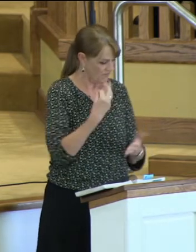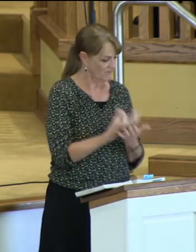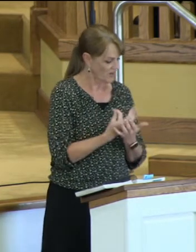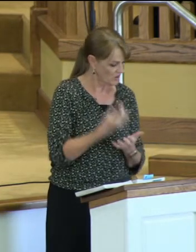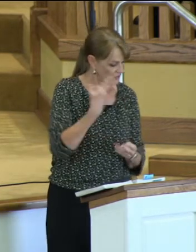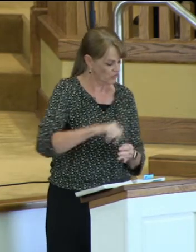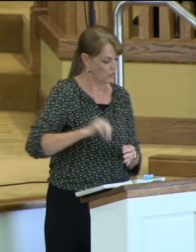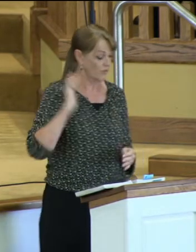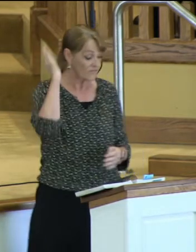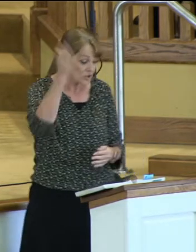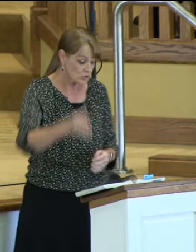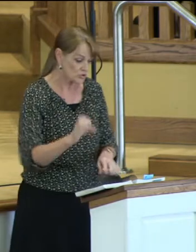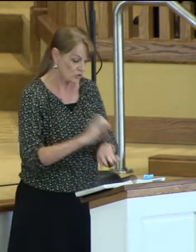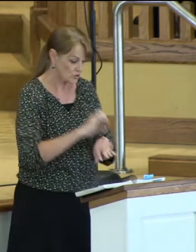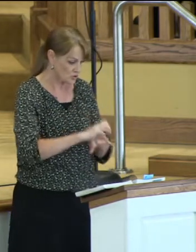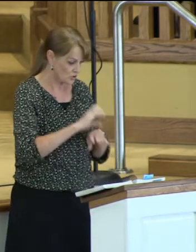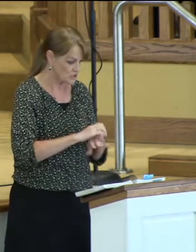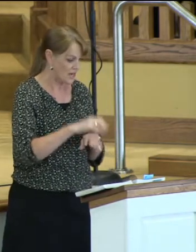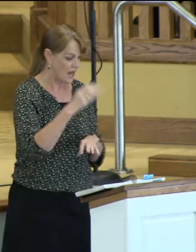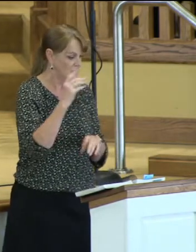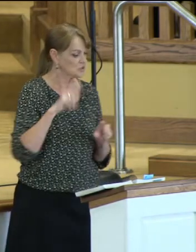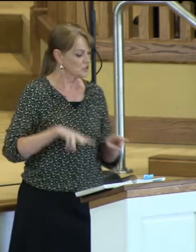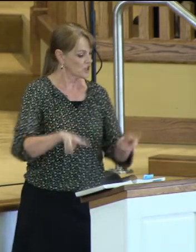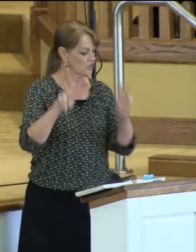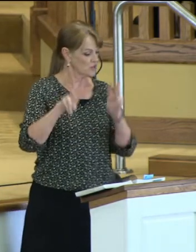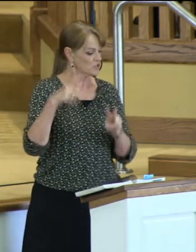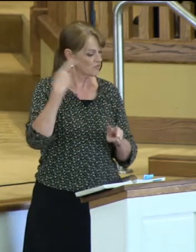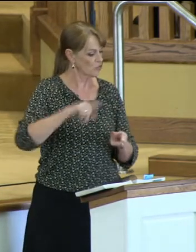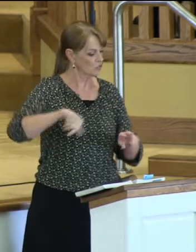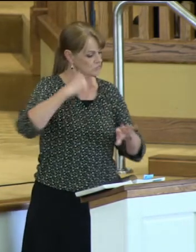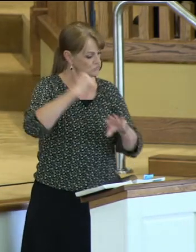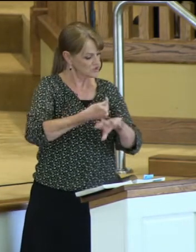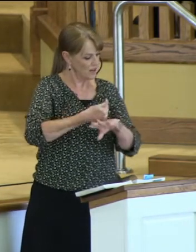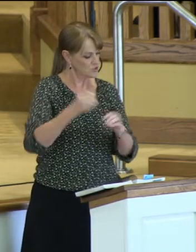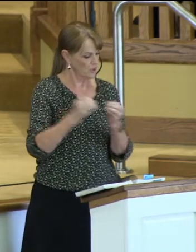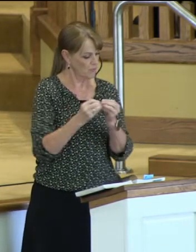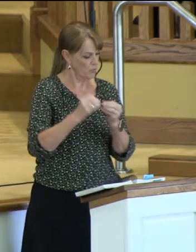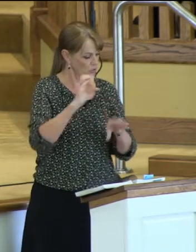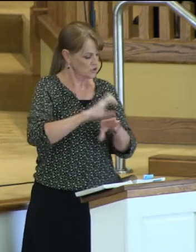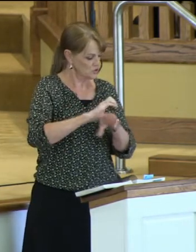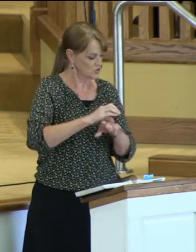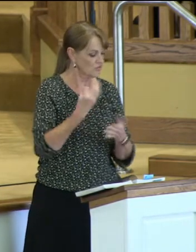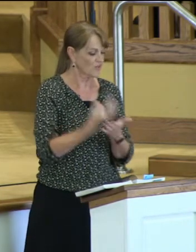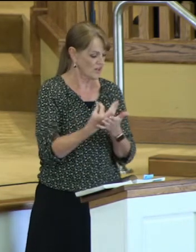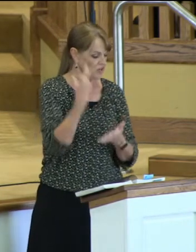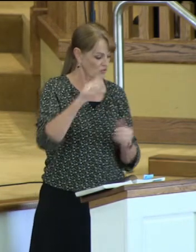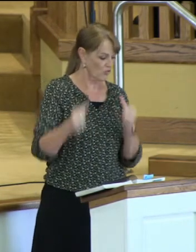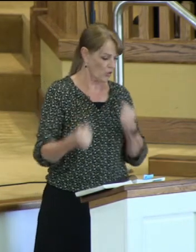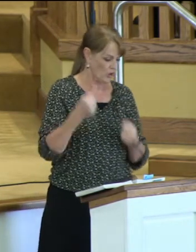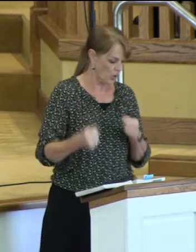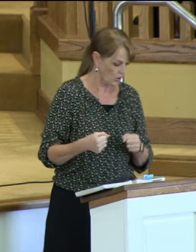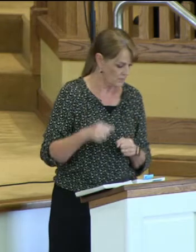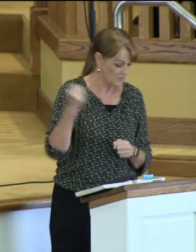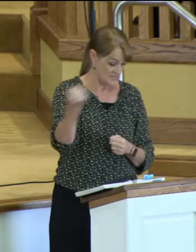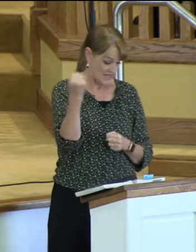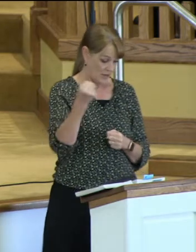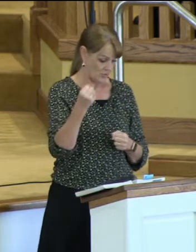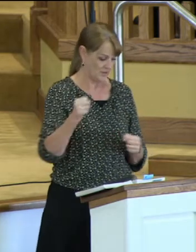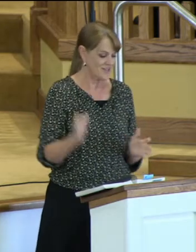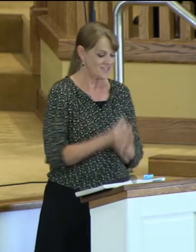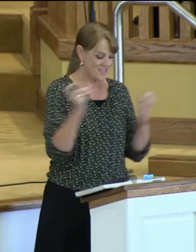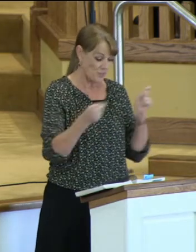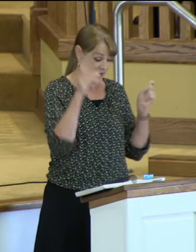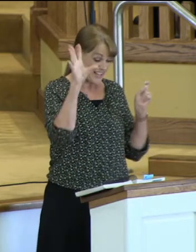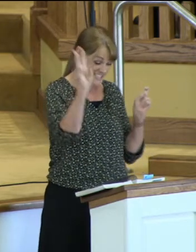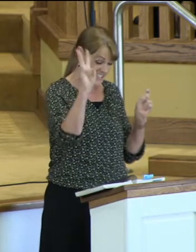more churches, and finances for car. Saturday, July 10th, we celebrated 61 years of marriage.